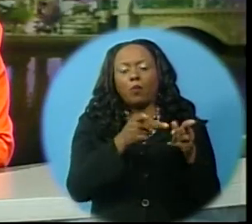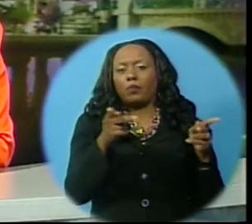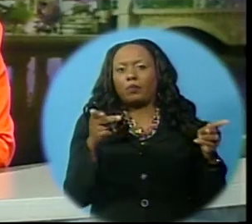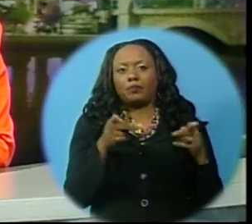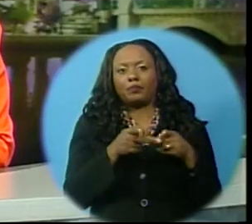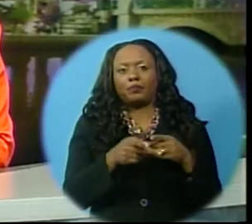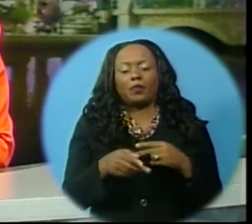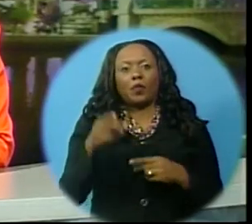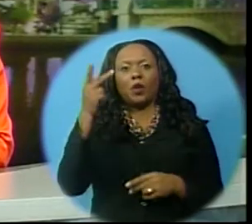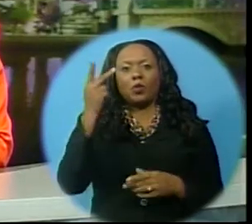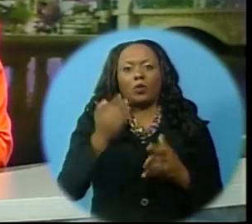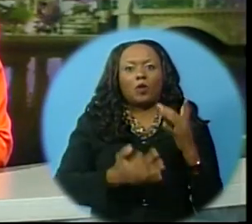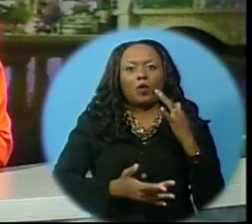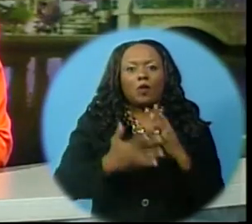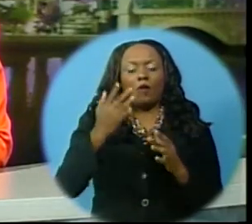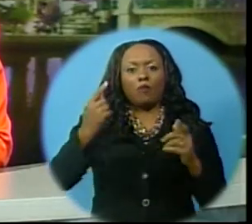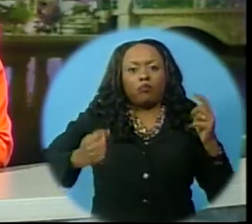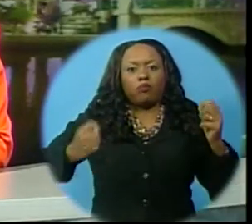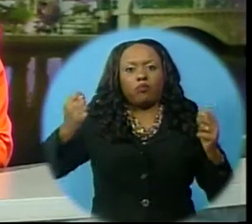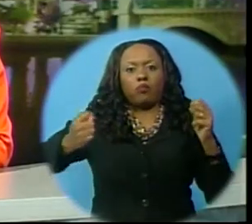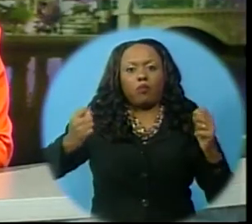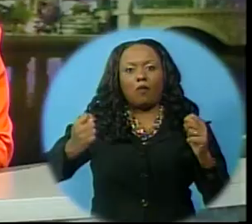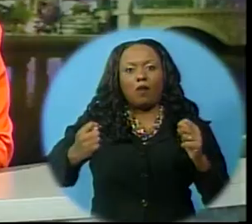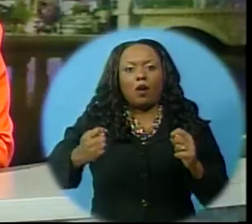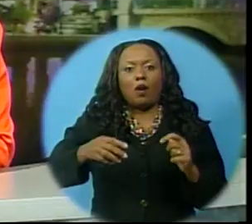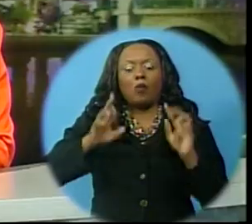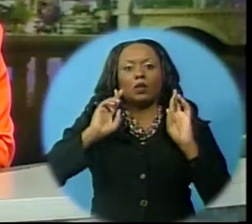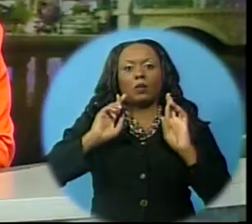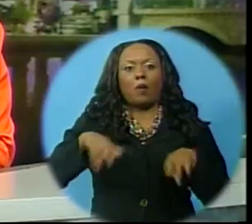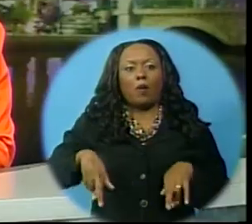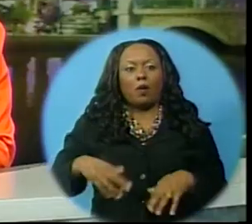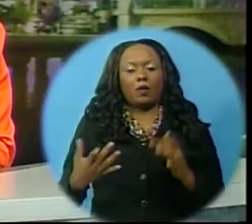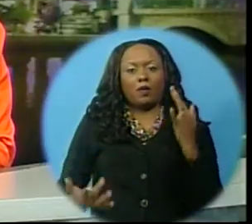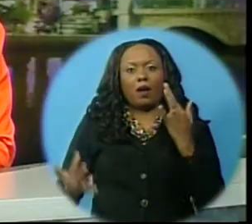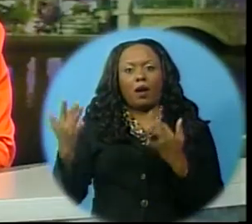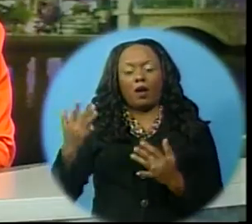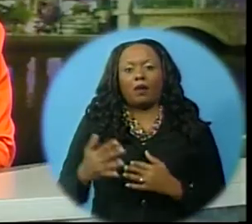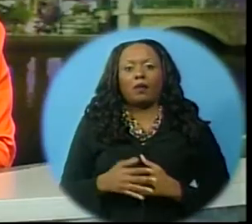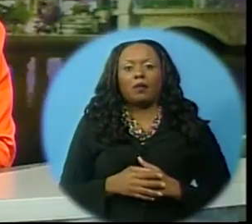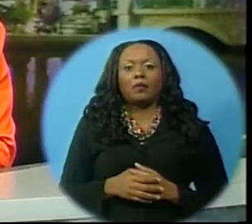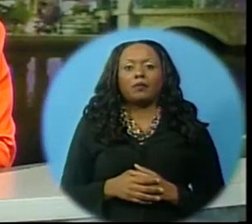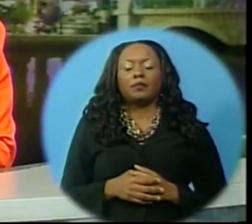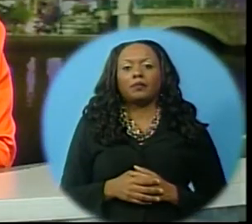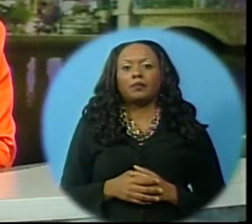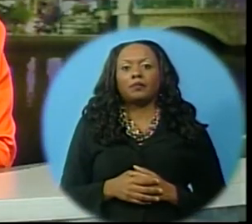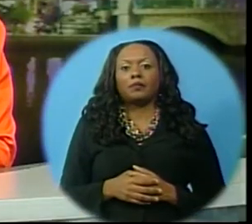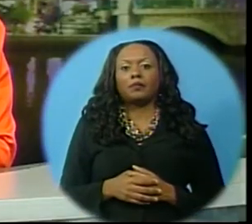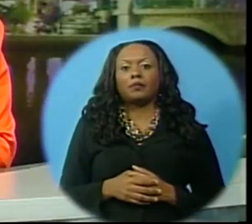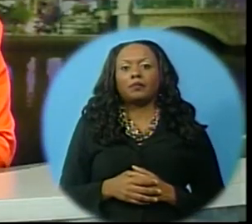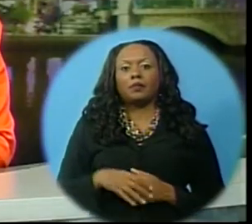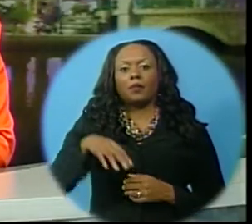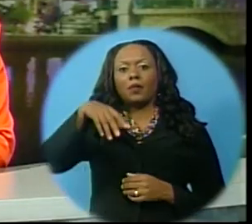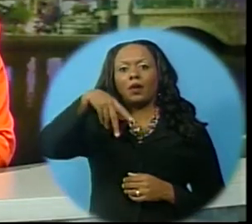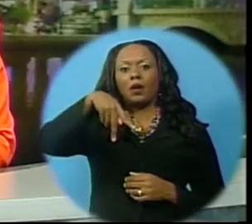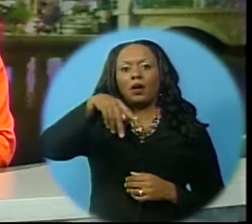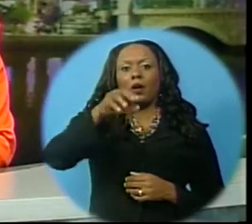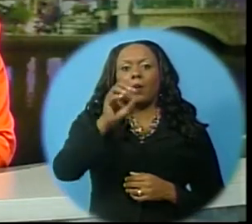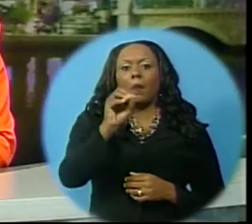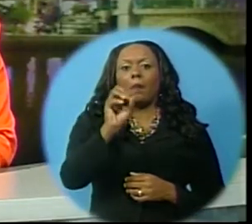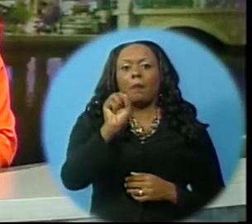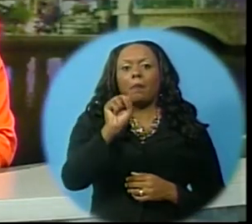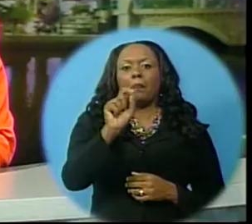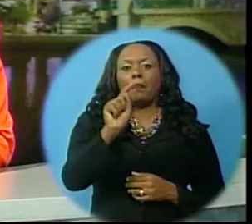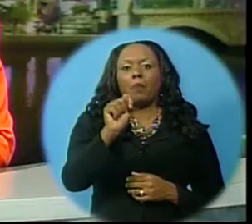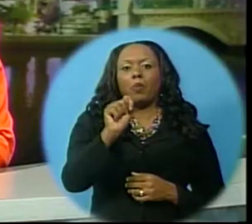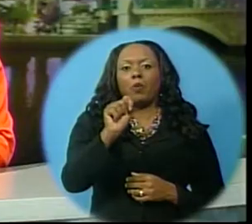7 officers under the command of Station Officer Denton Foster responded to the blaze. The state-owned